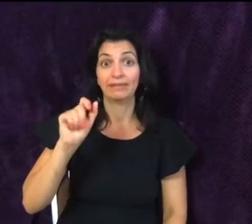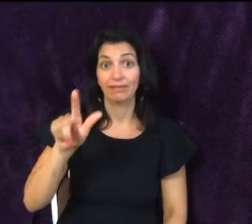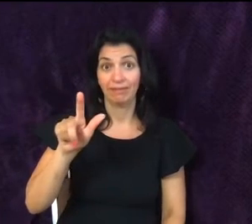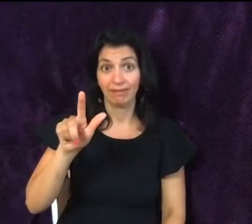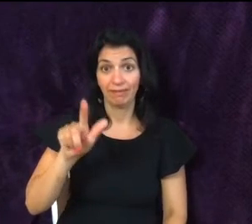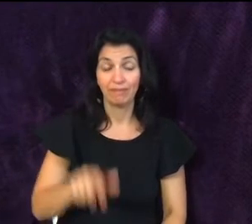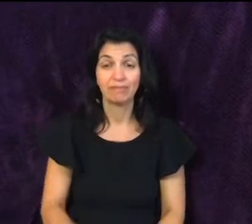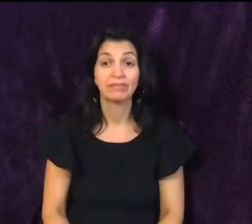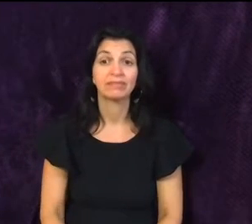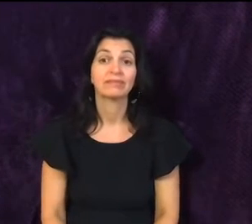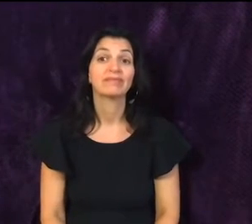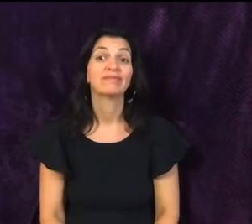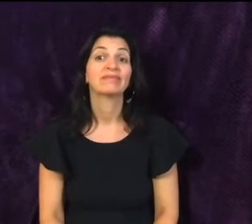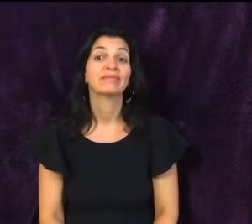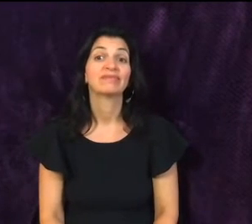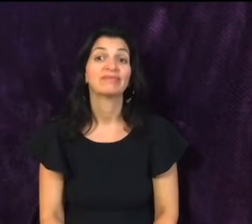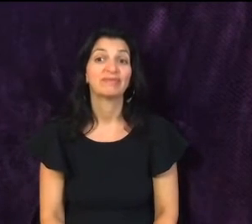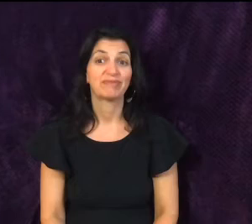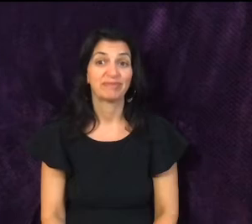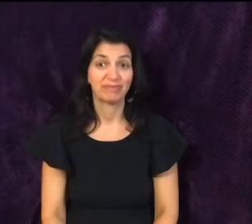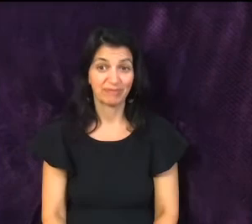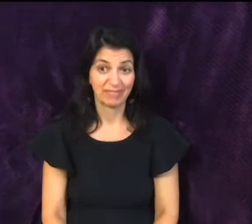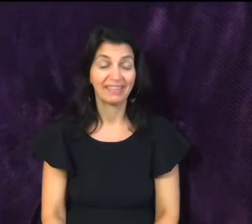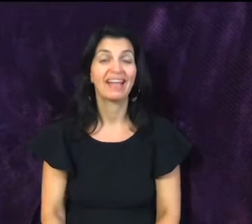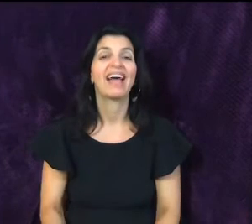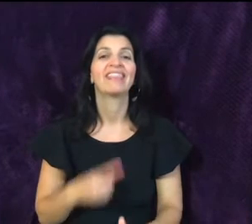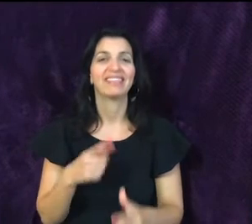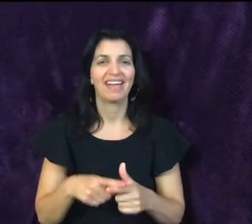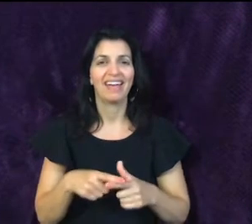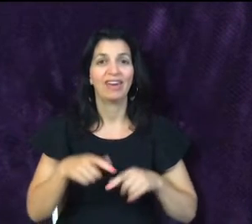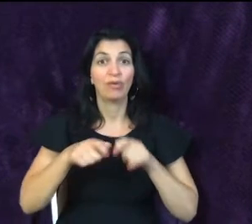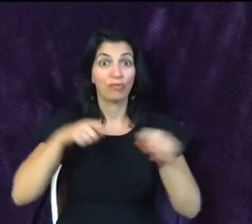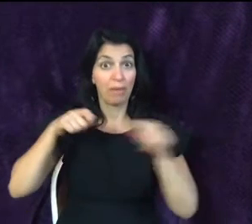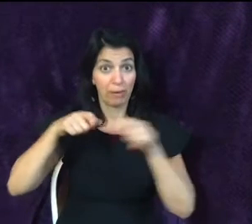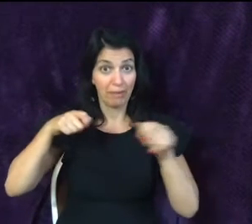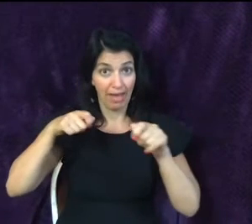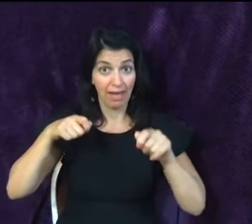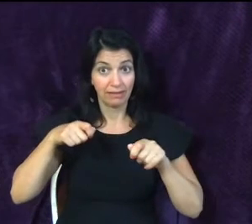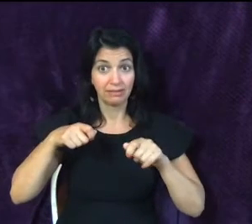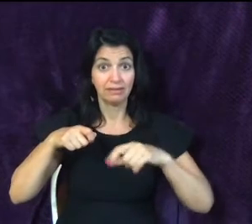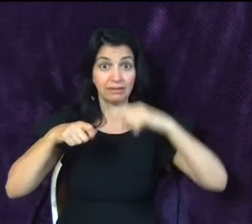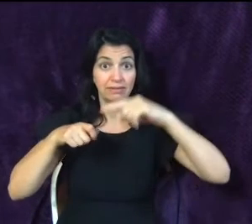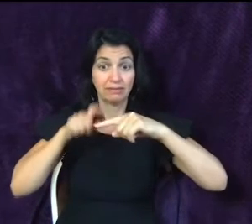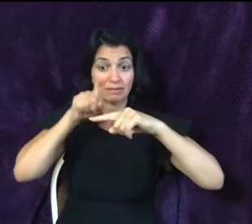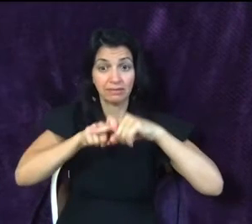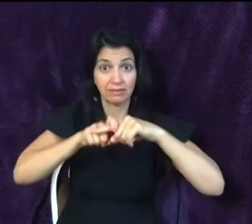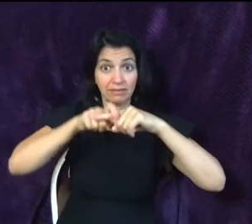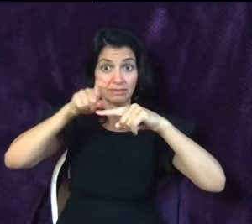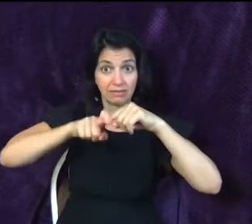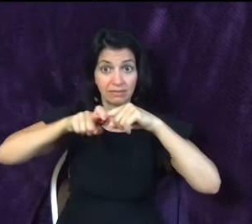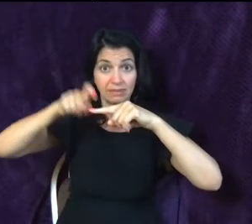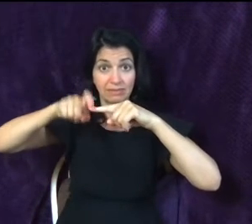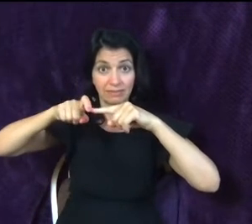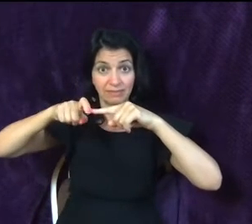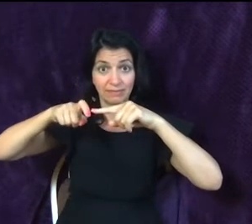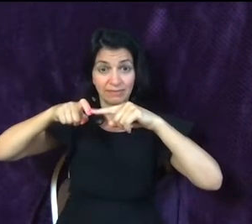below my rubber bands like this, so that they're a little bit higher.